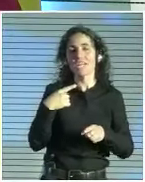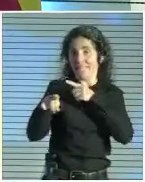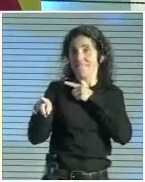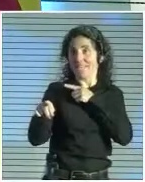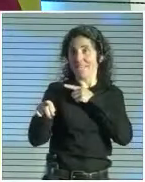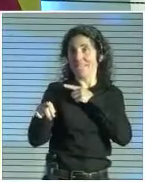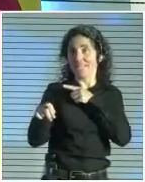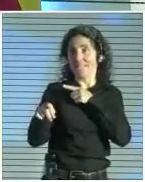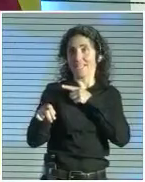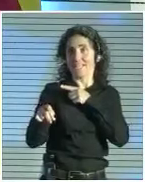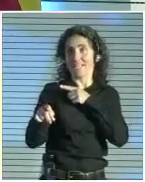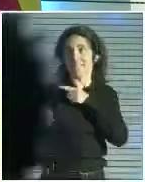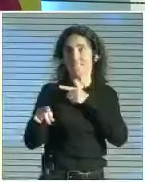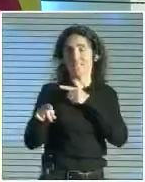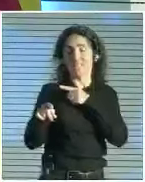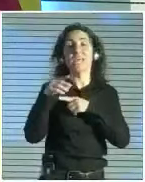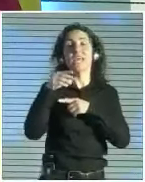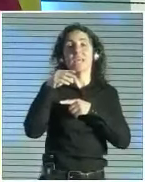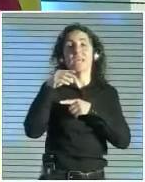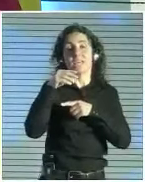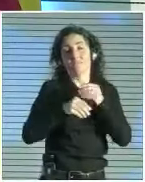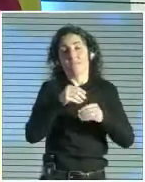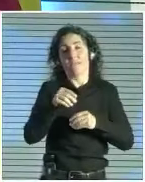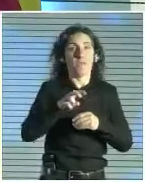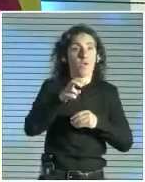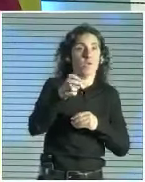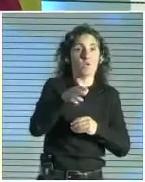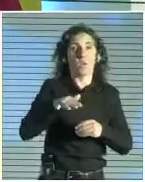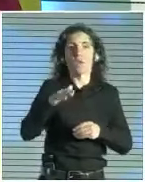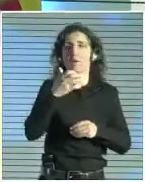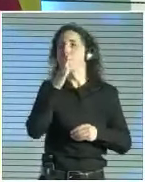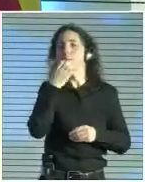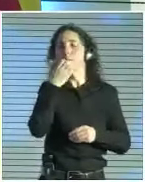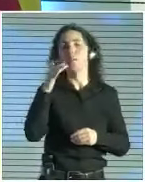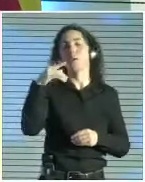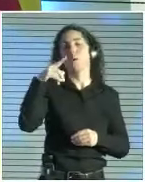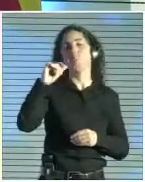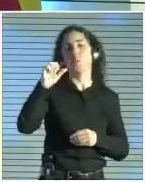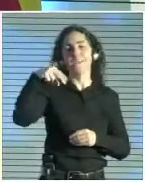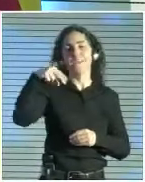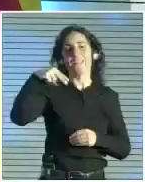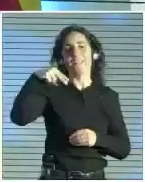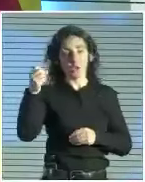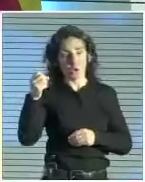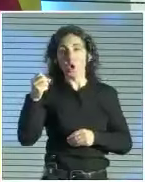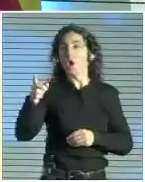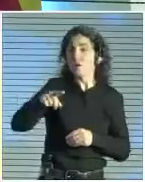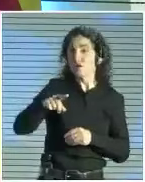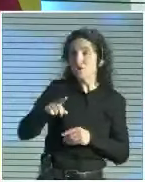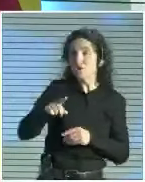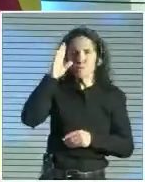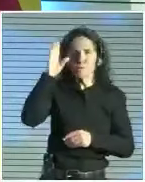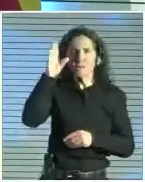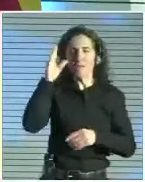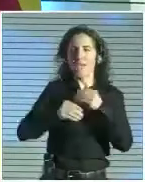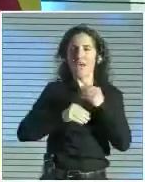you were operating over there a website where the policy objectives were stated, and below the policy